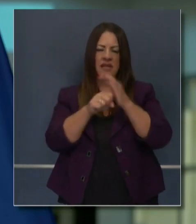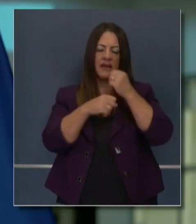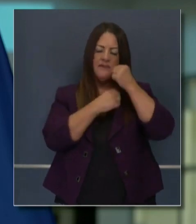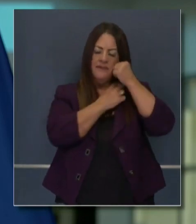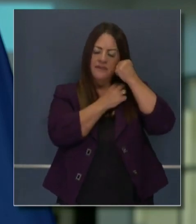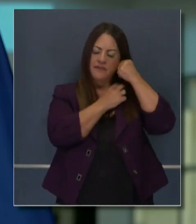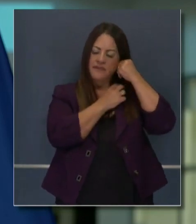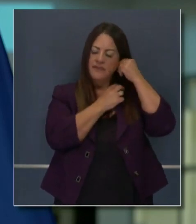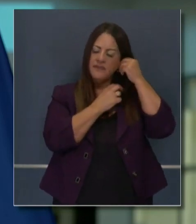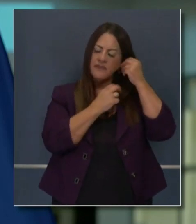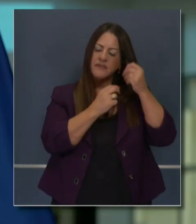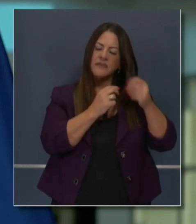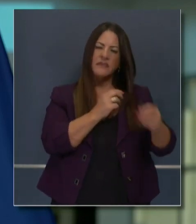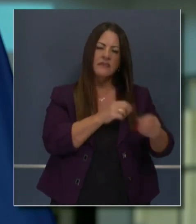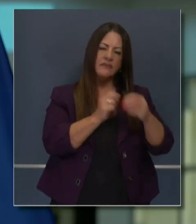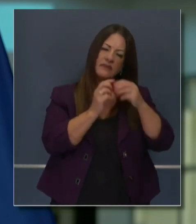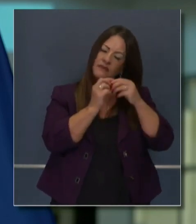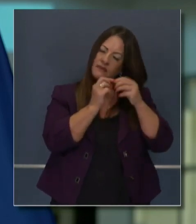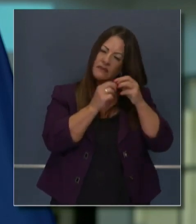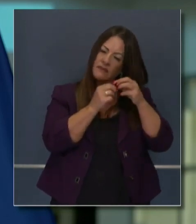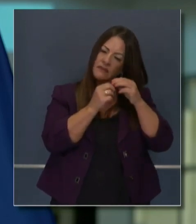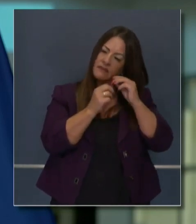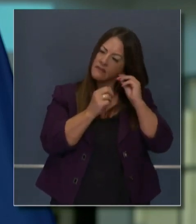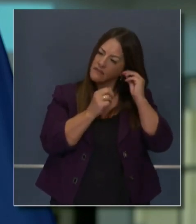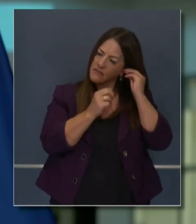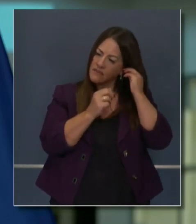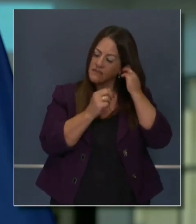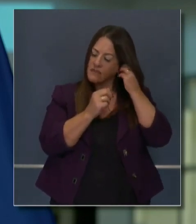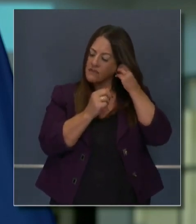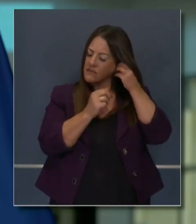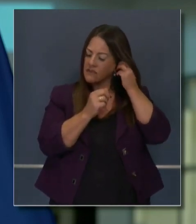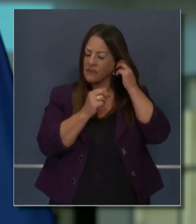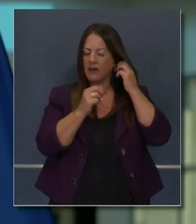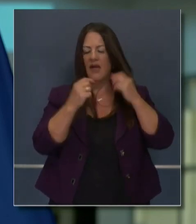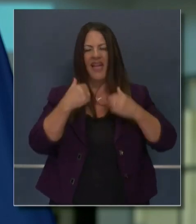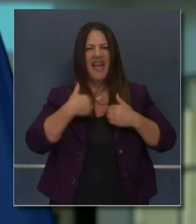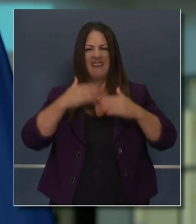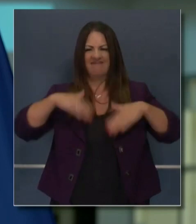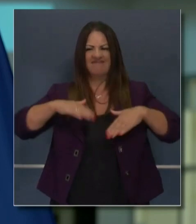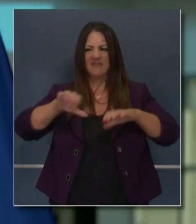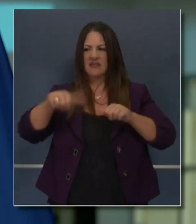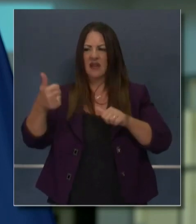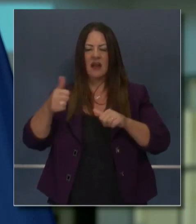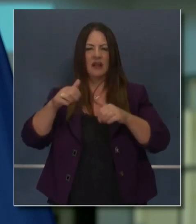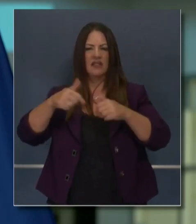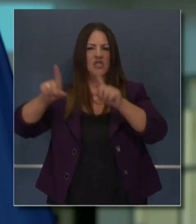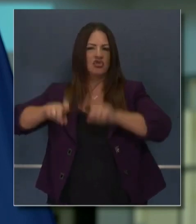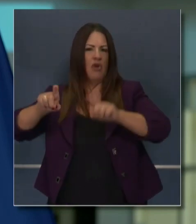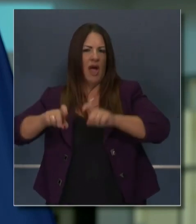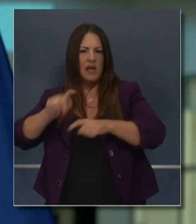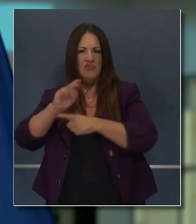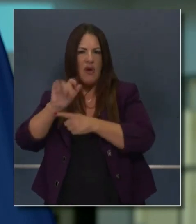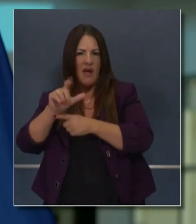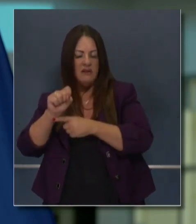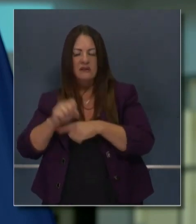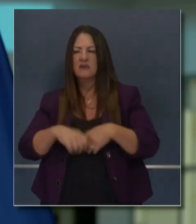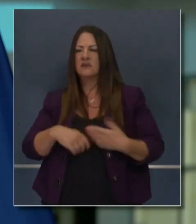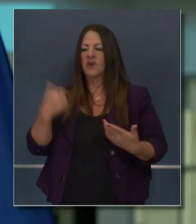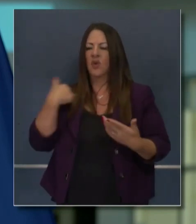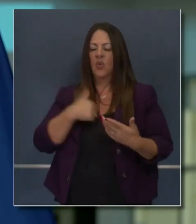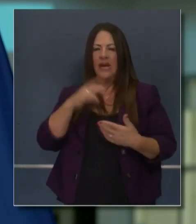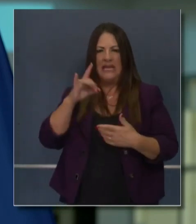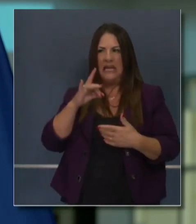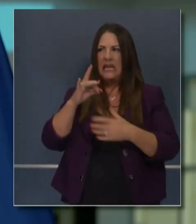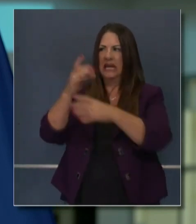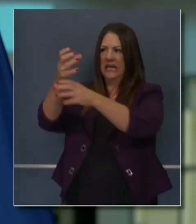replicate any trials with vaccines. We are looking at the information, the data that is, a lot